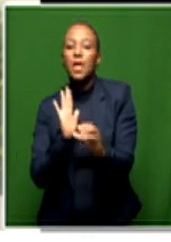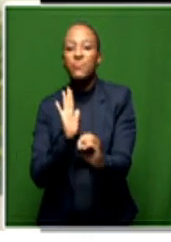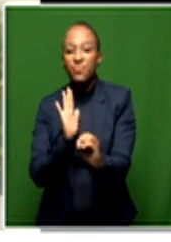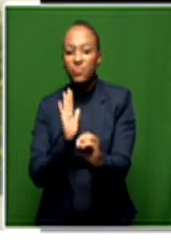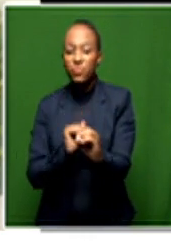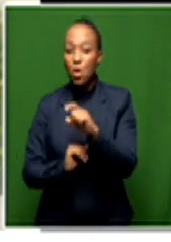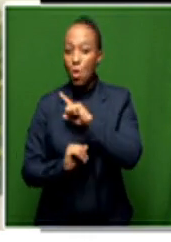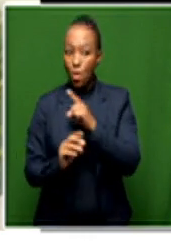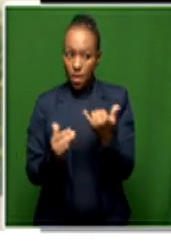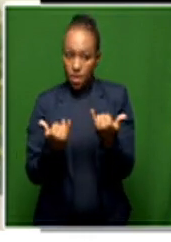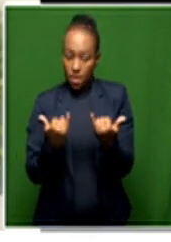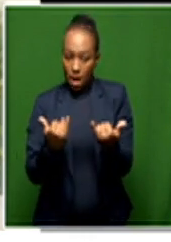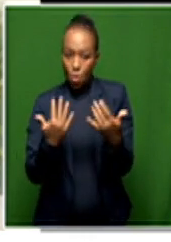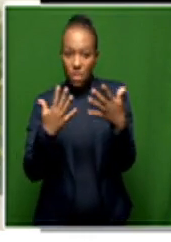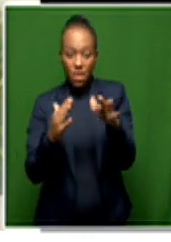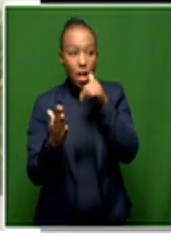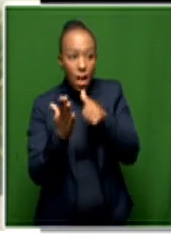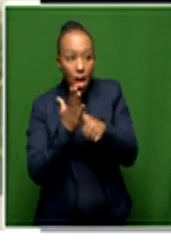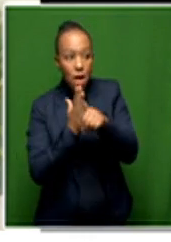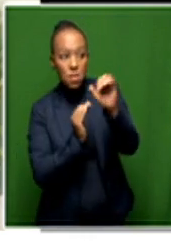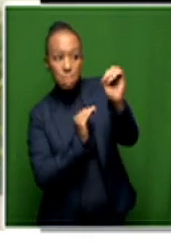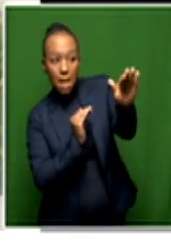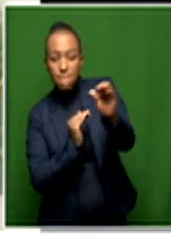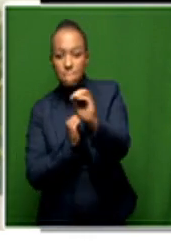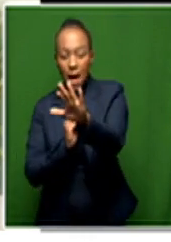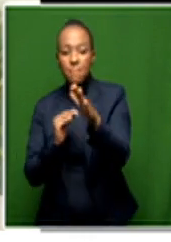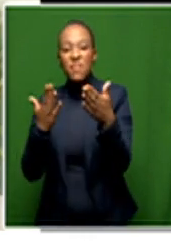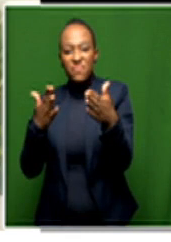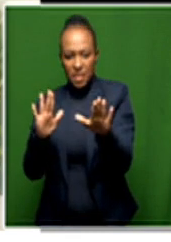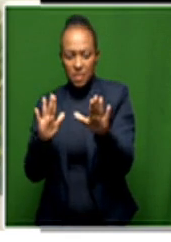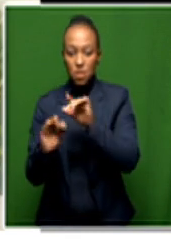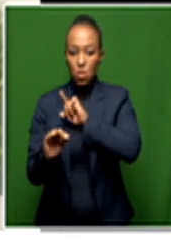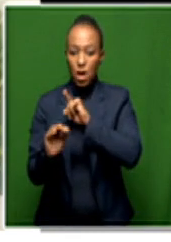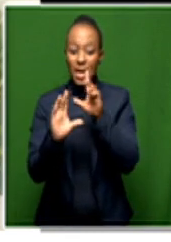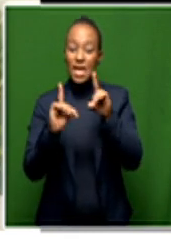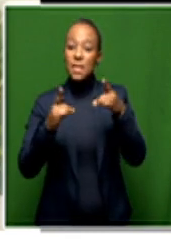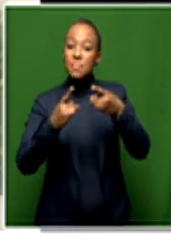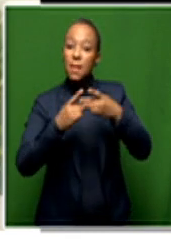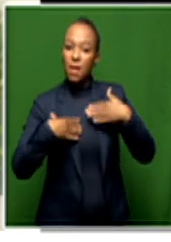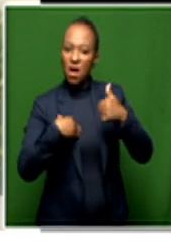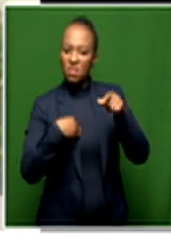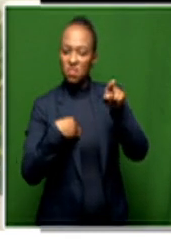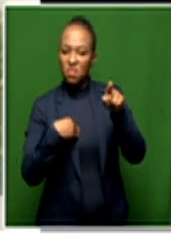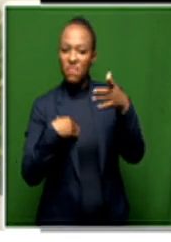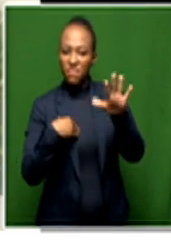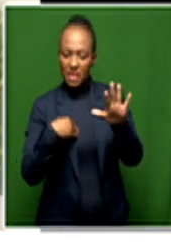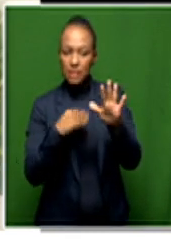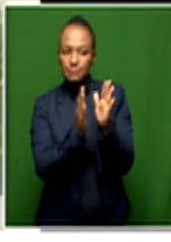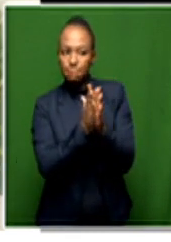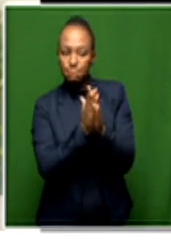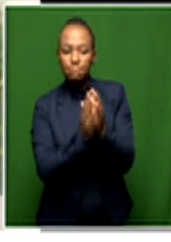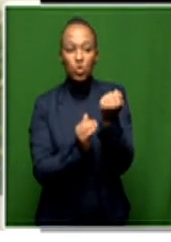then actually sent the letter is that the Department of Health, amongst others, have applied for a